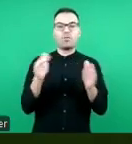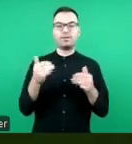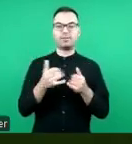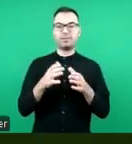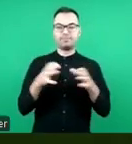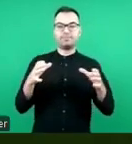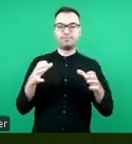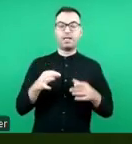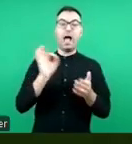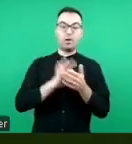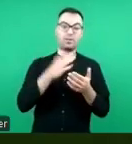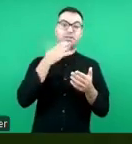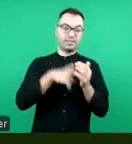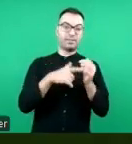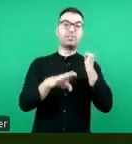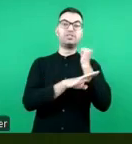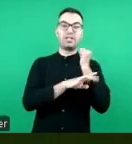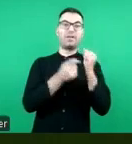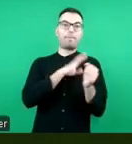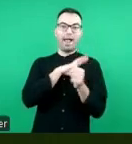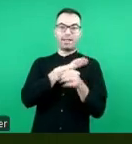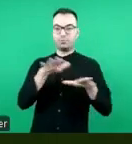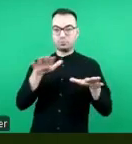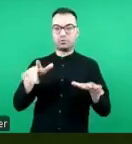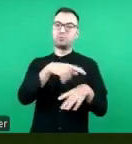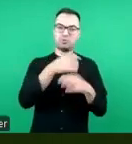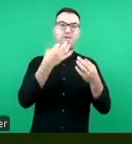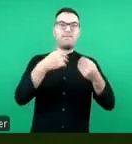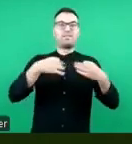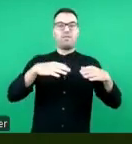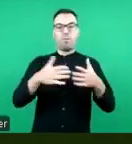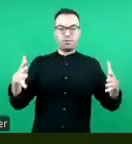by the bark beetle. So you can see that on different stages,